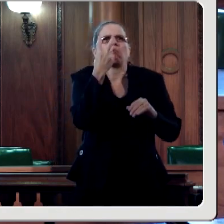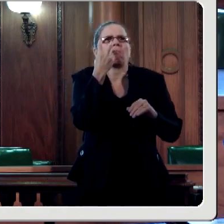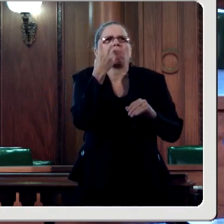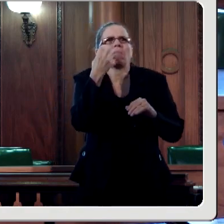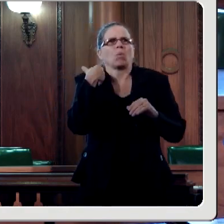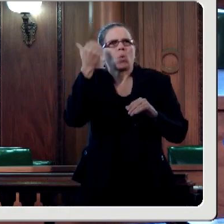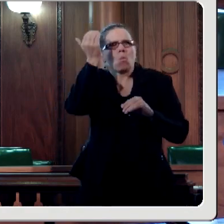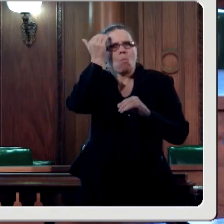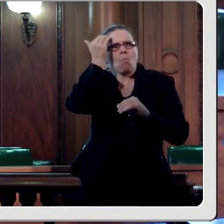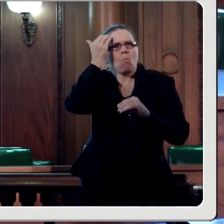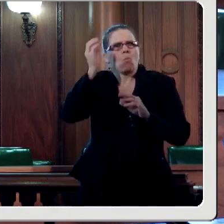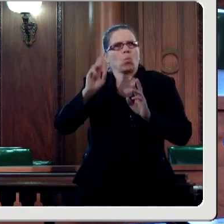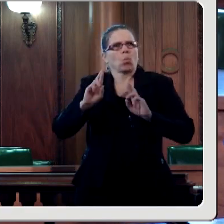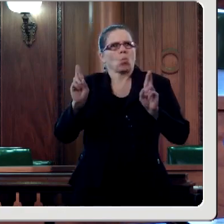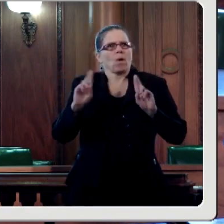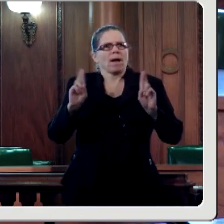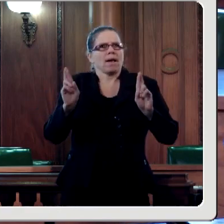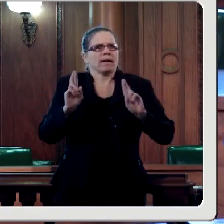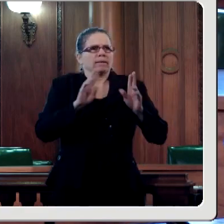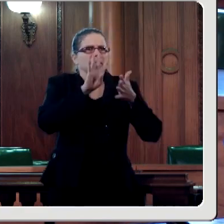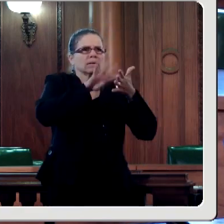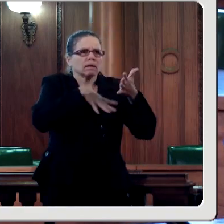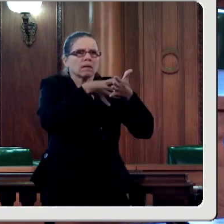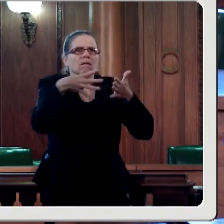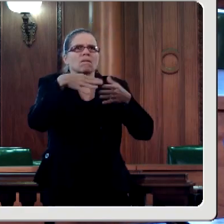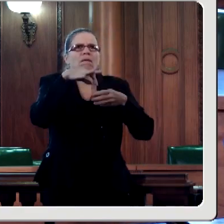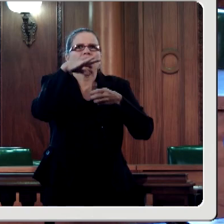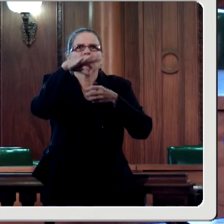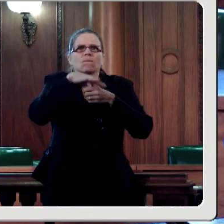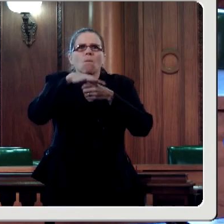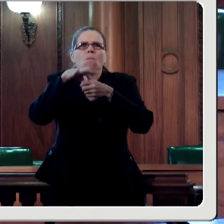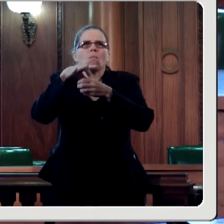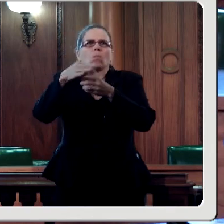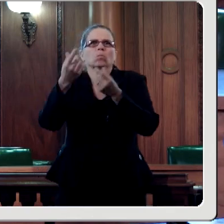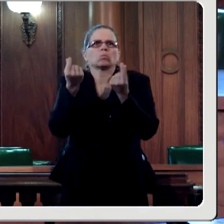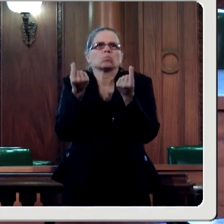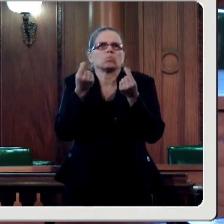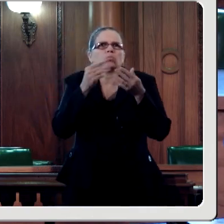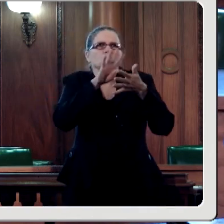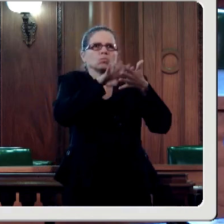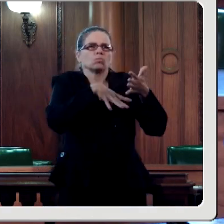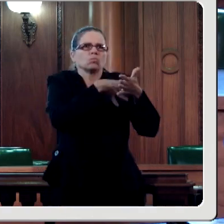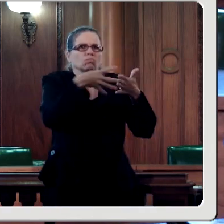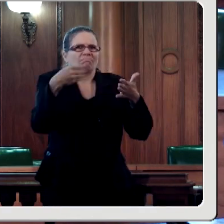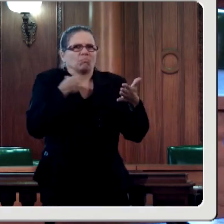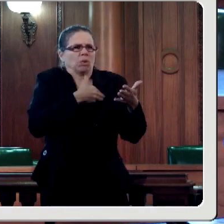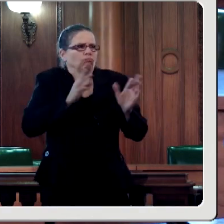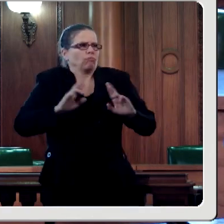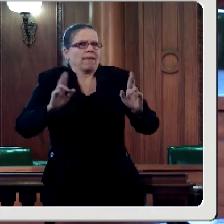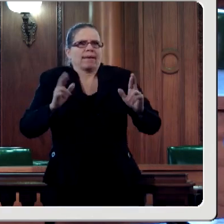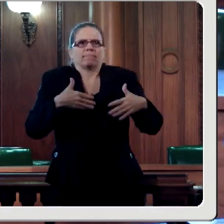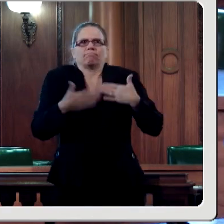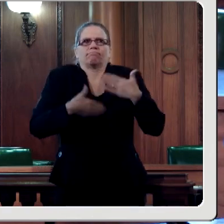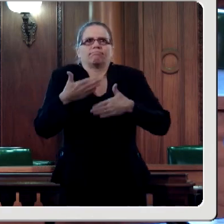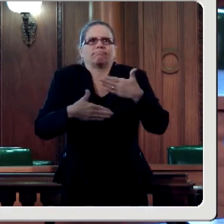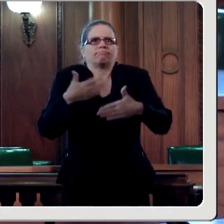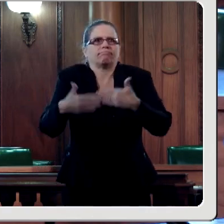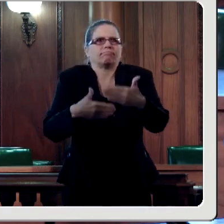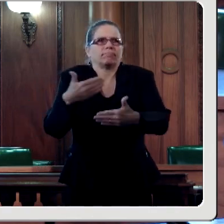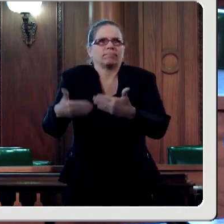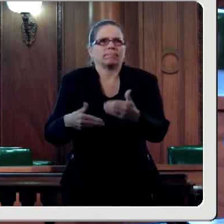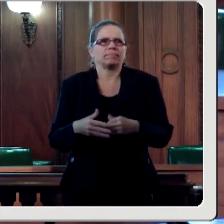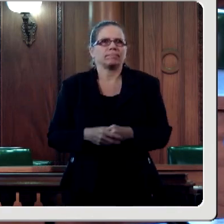that announcement. And she has done, and her team have done an absolutely wonderful job. But we had a, knock on wood, a very